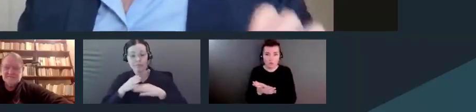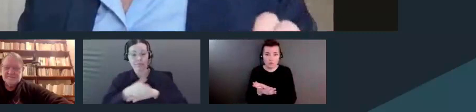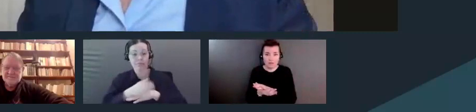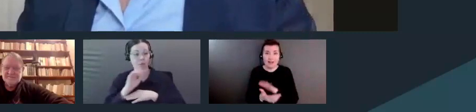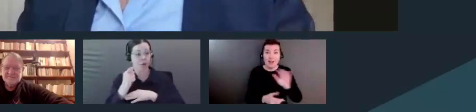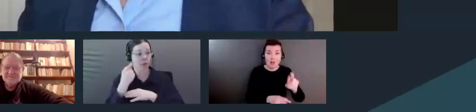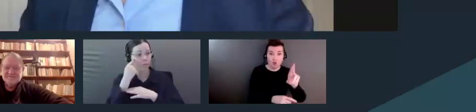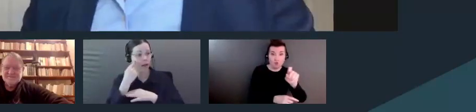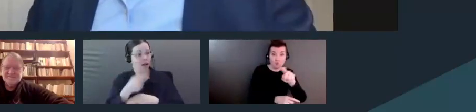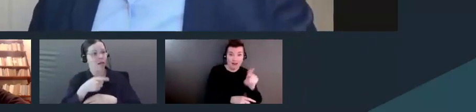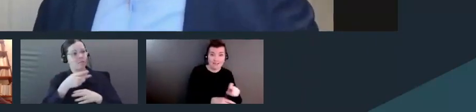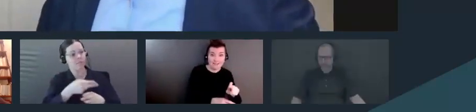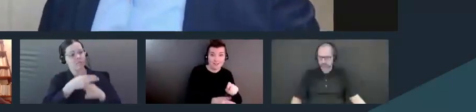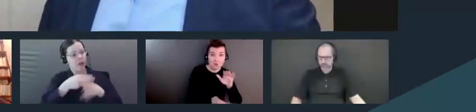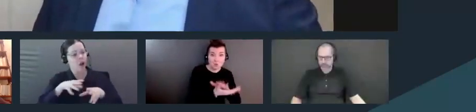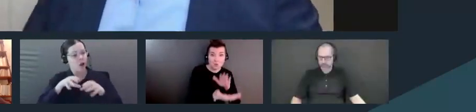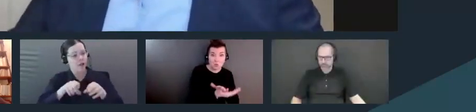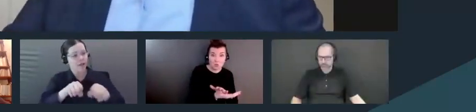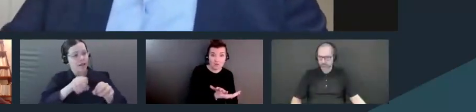built to destroy it.